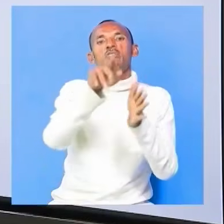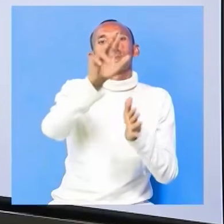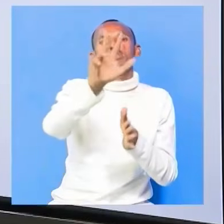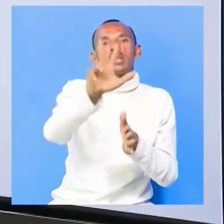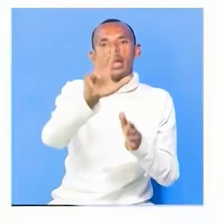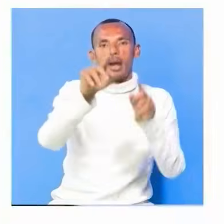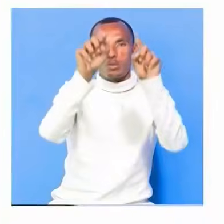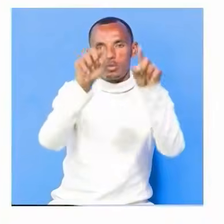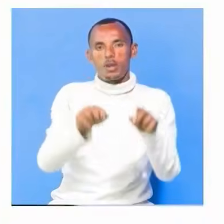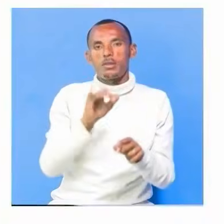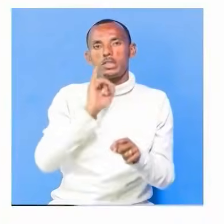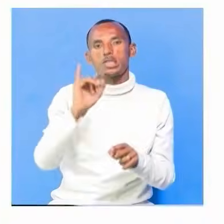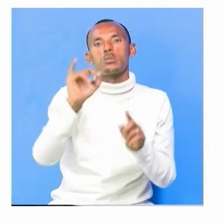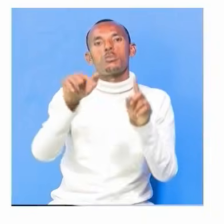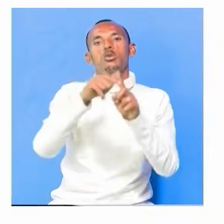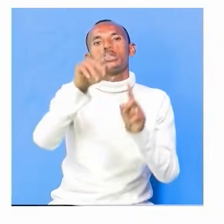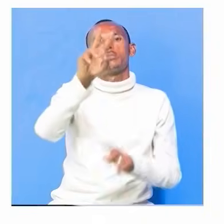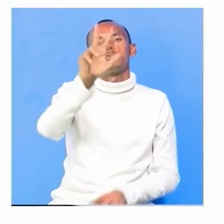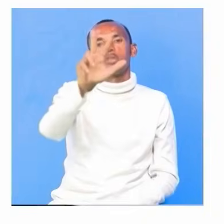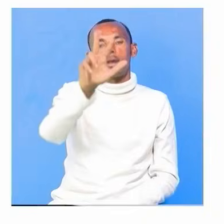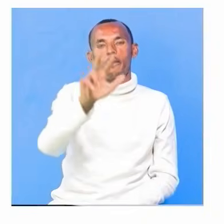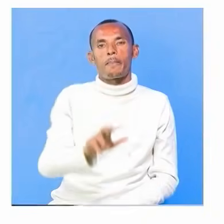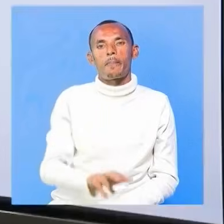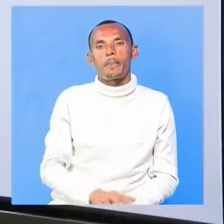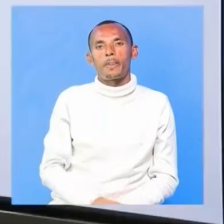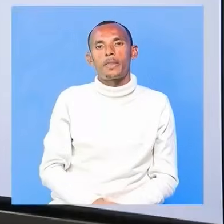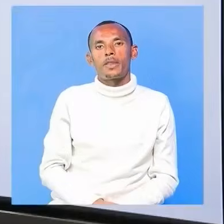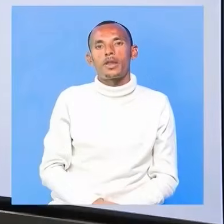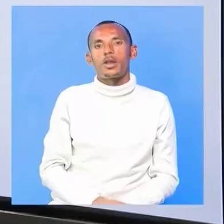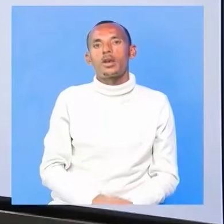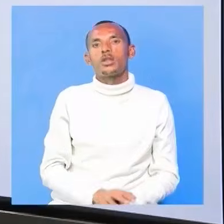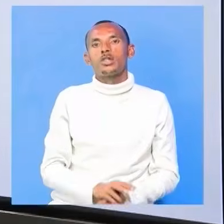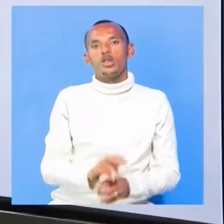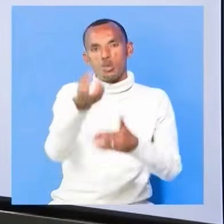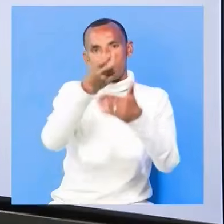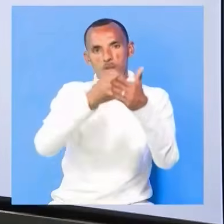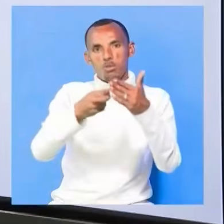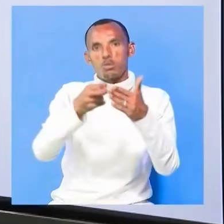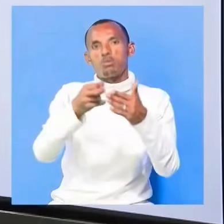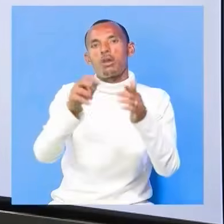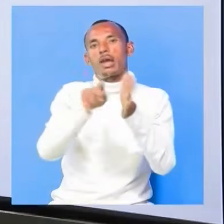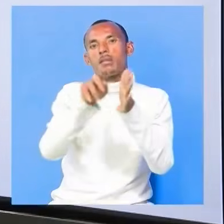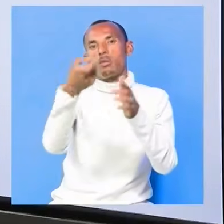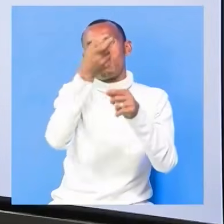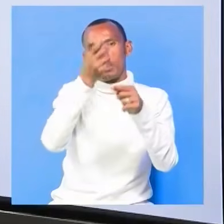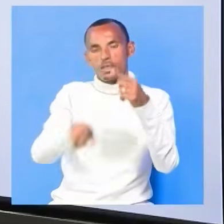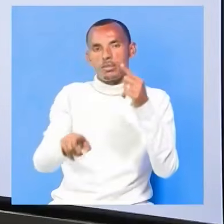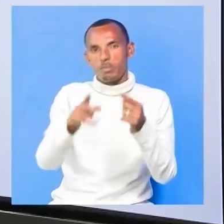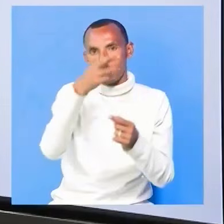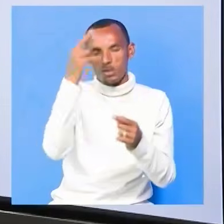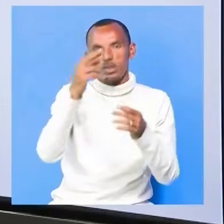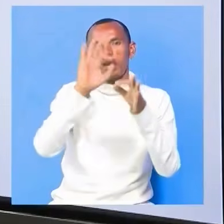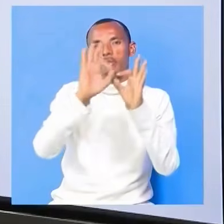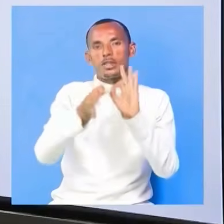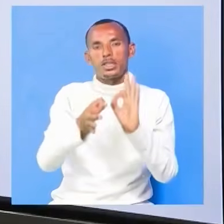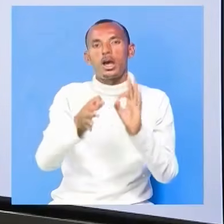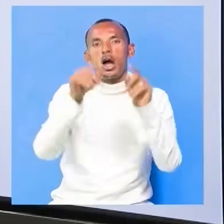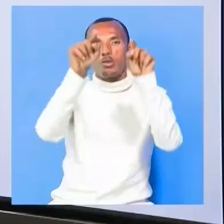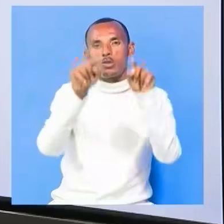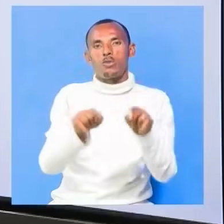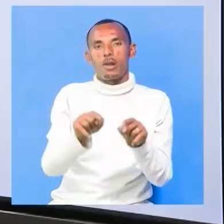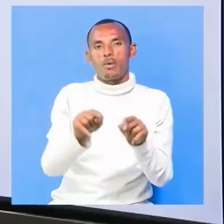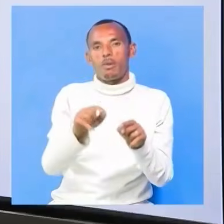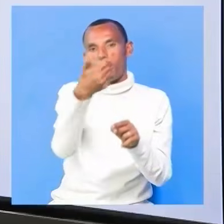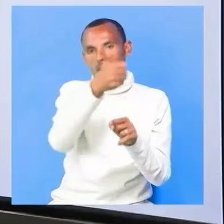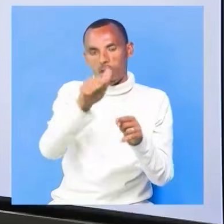-3 is positive 3, okay? Always the output cannot be negative because by definition,